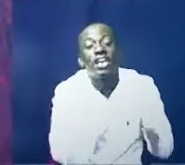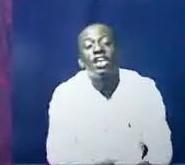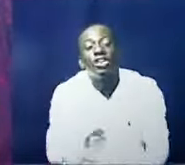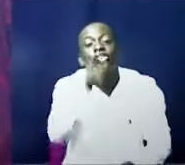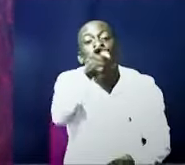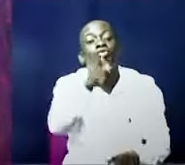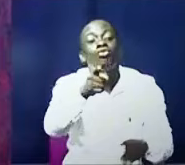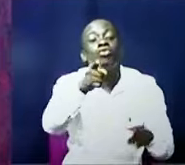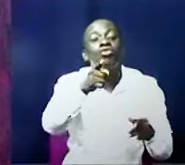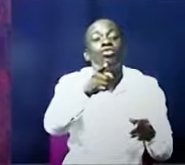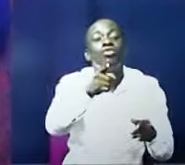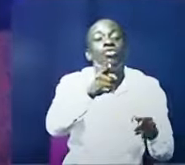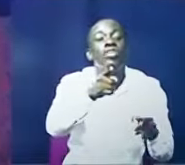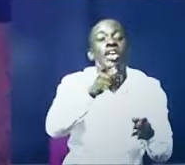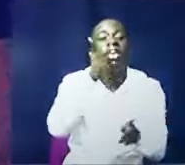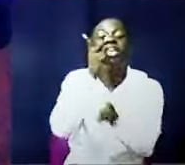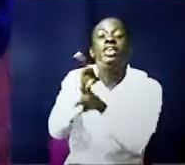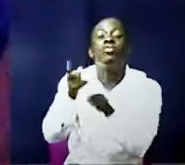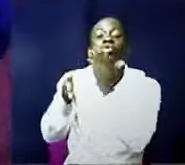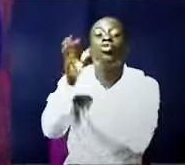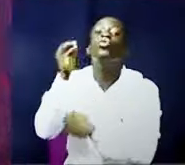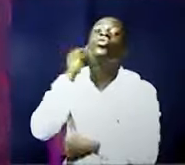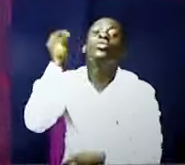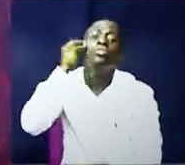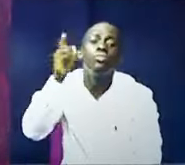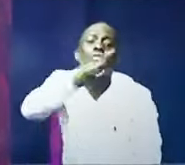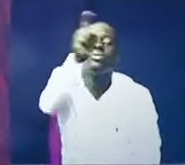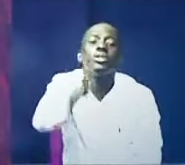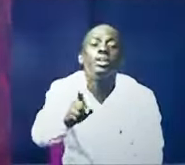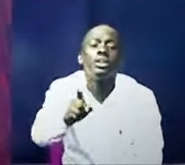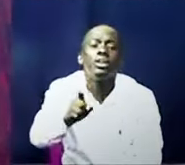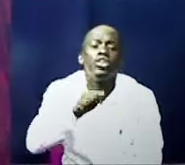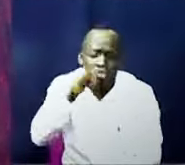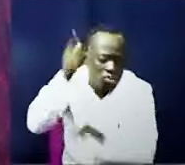And I want every one of us to have this consciousness